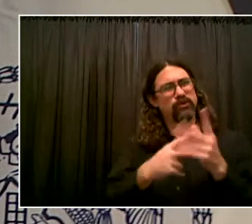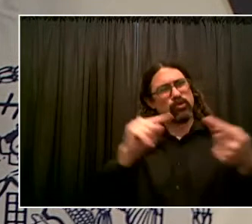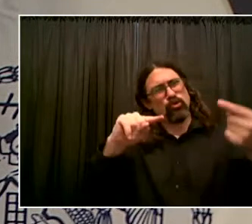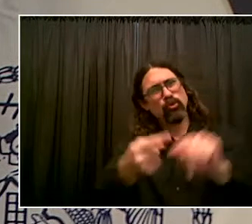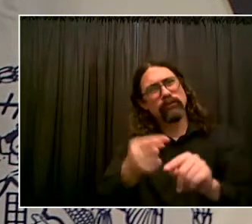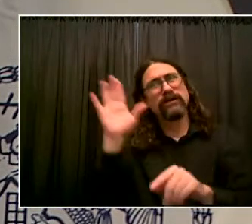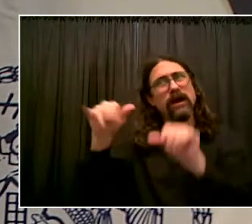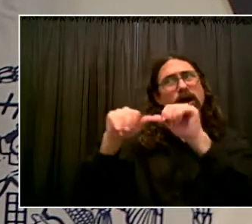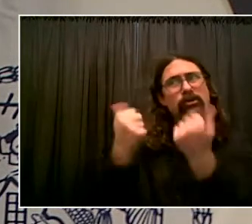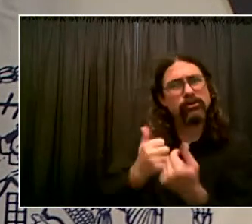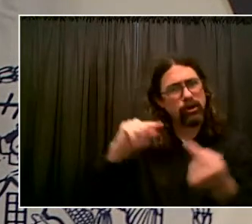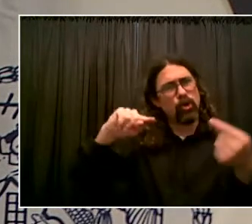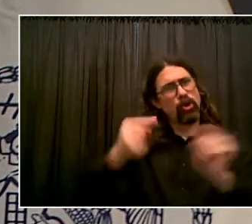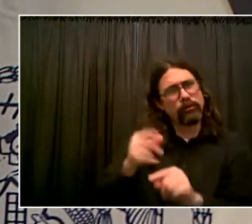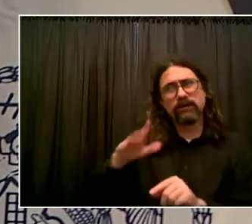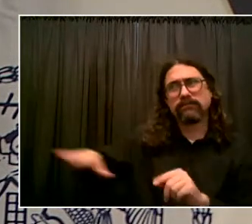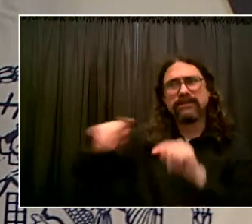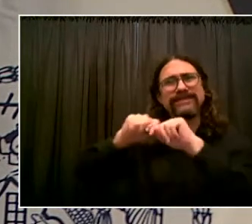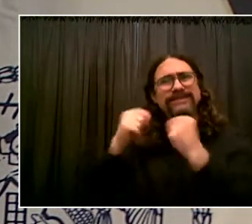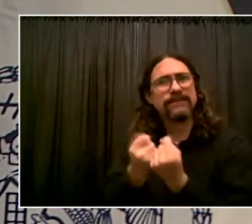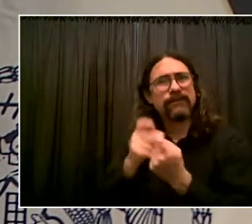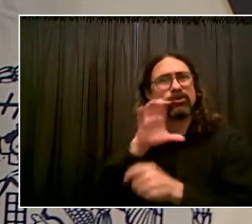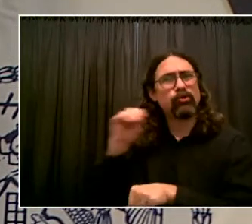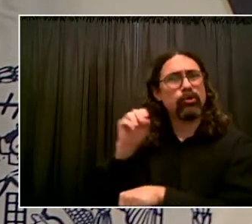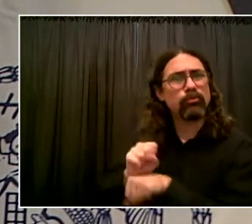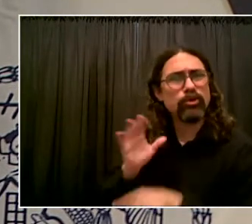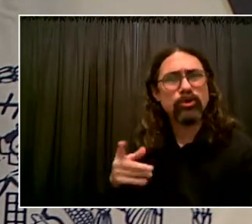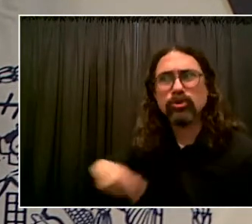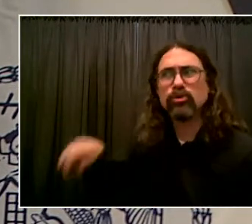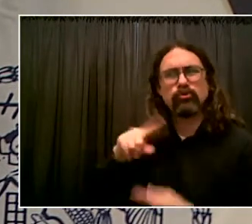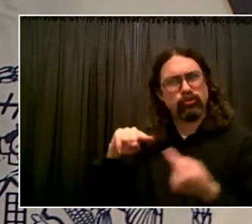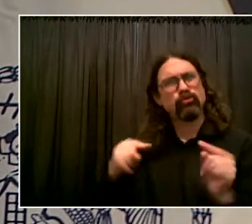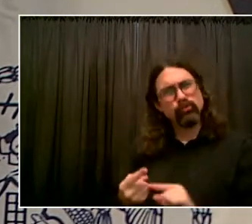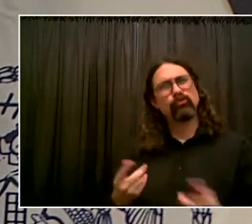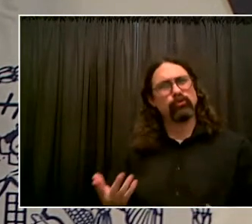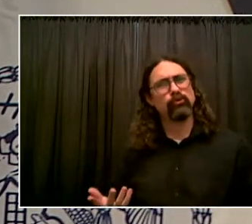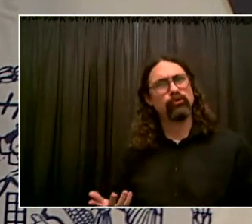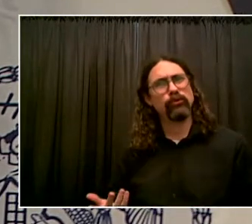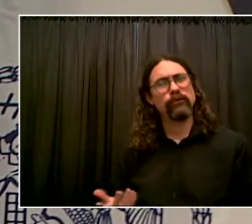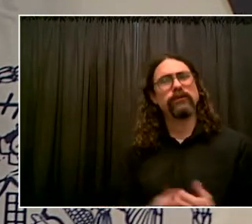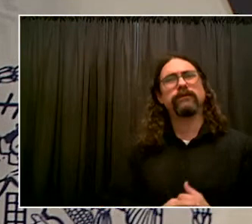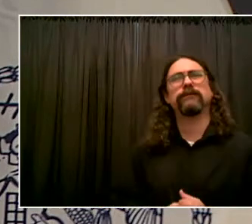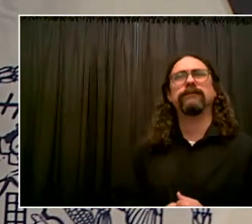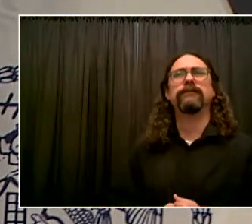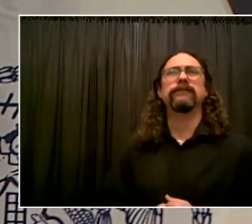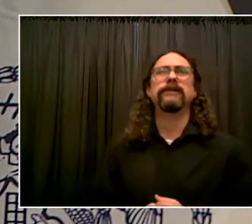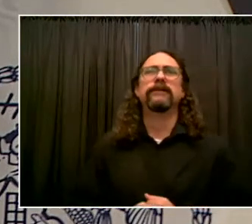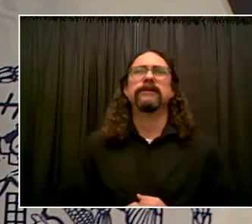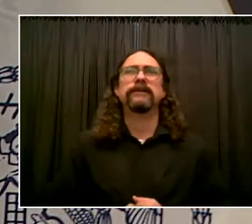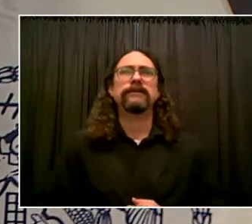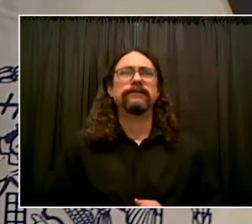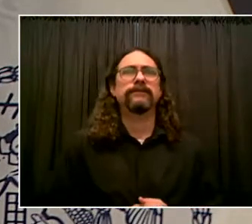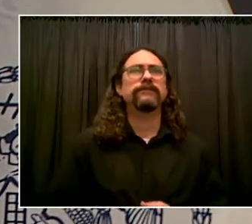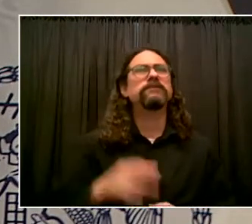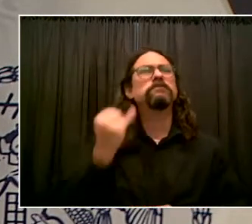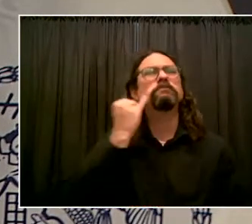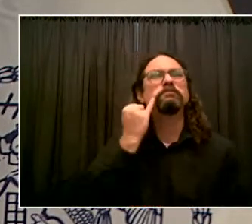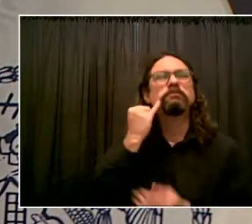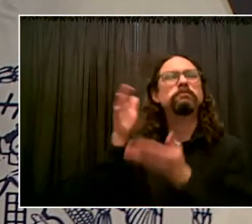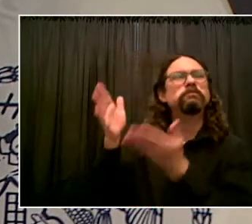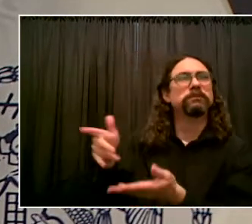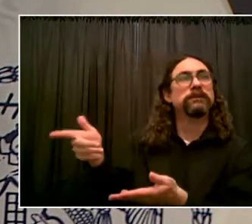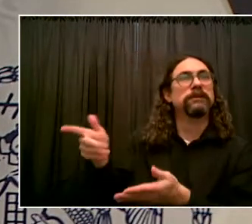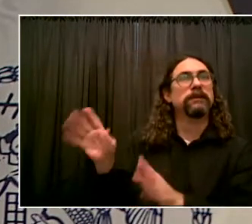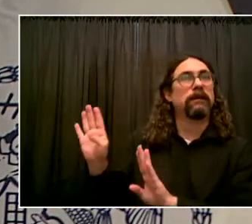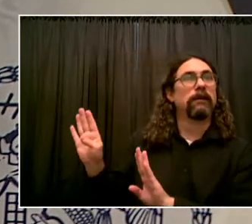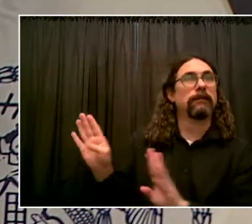that violates the standards of their own department, that violates their oath of office, if they're doing something that endangers other lives, the biggest